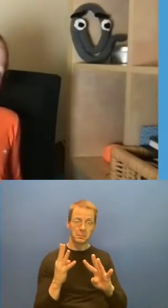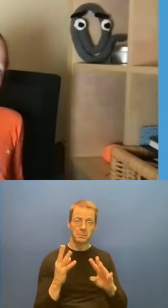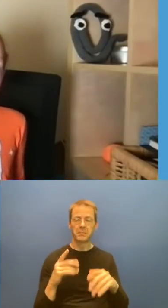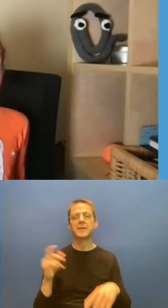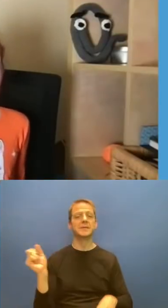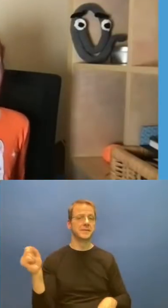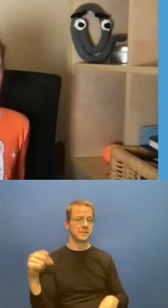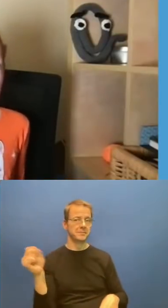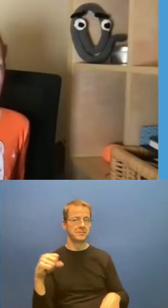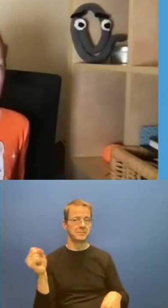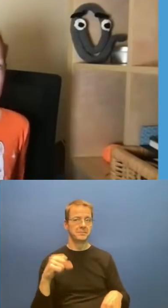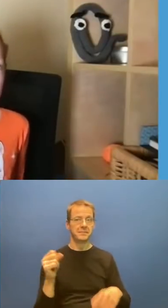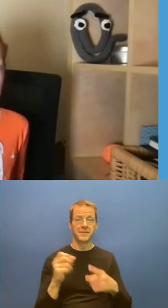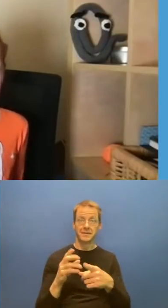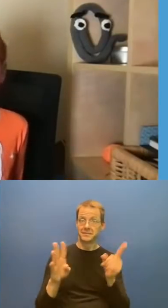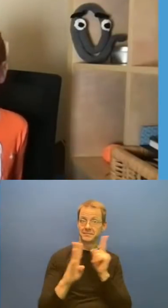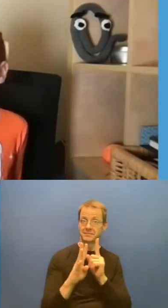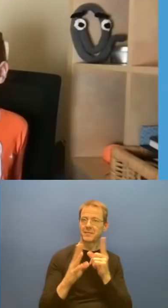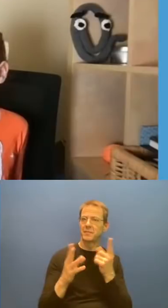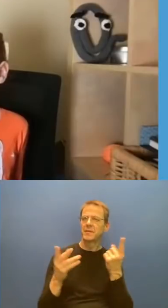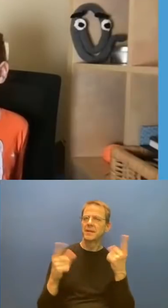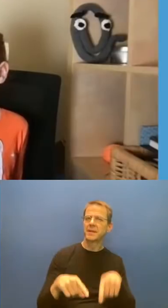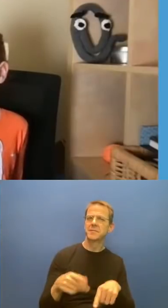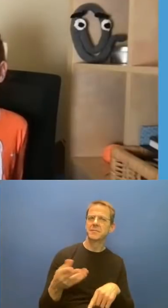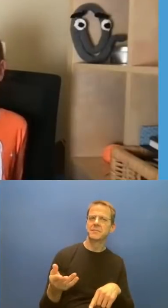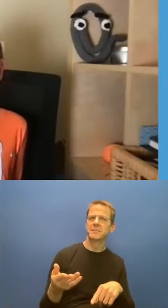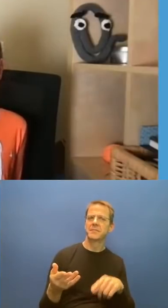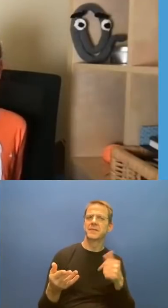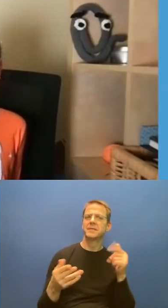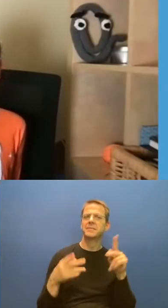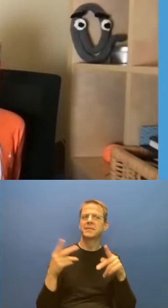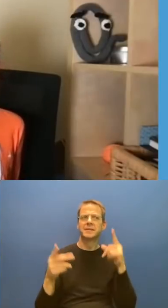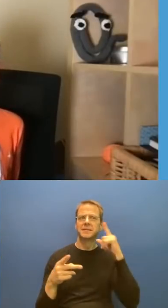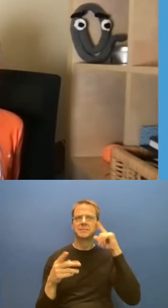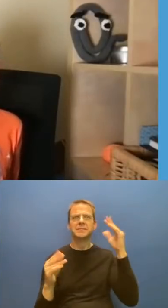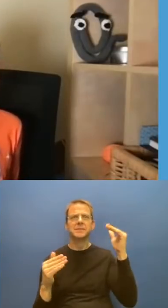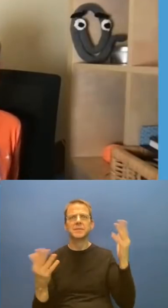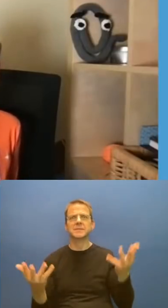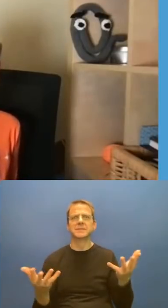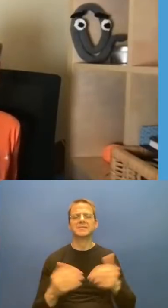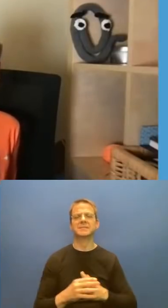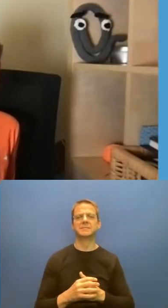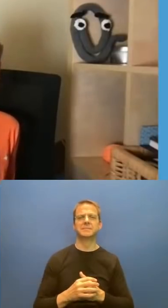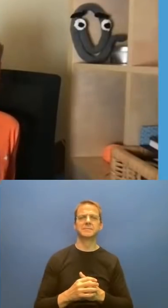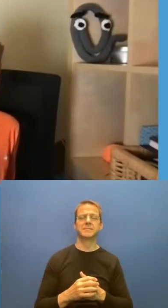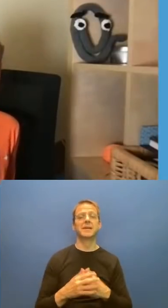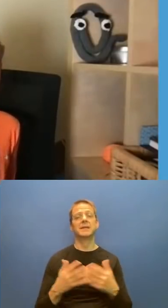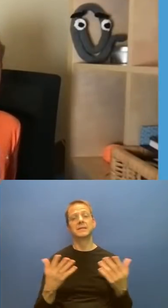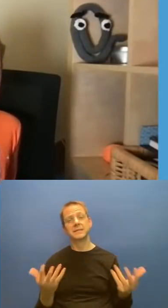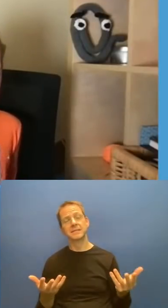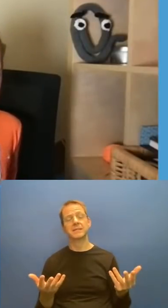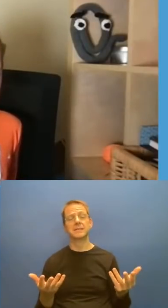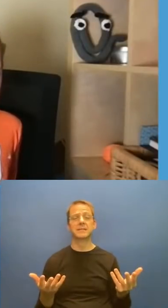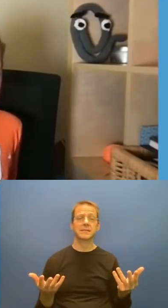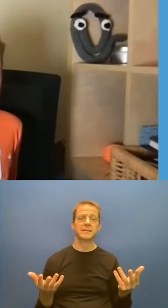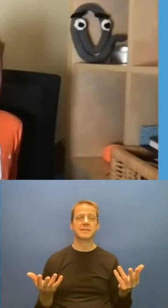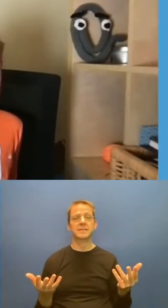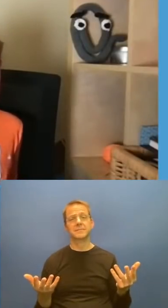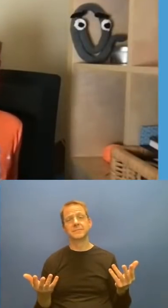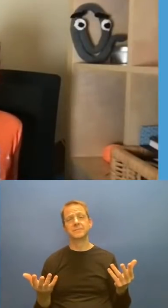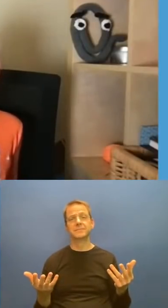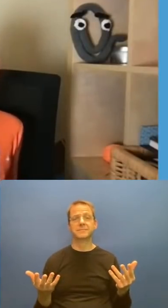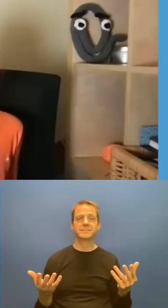expect. Well, there was like you had to like sign some things and you had to do